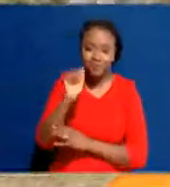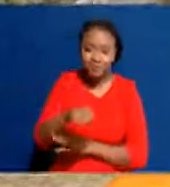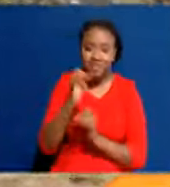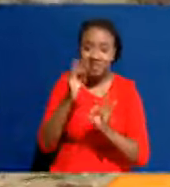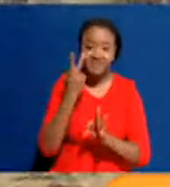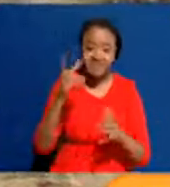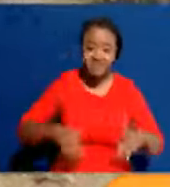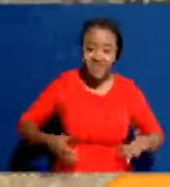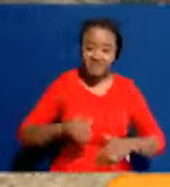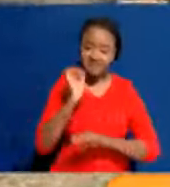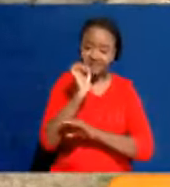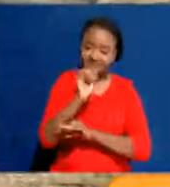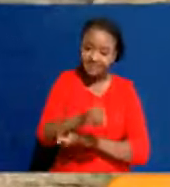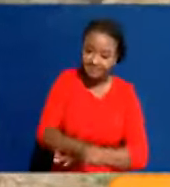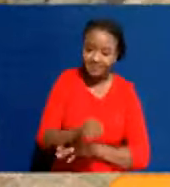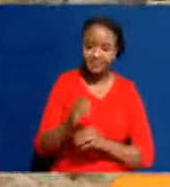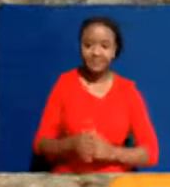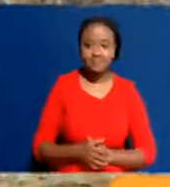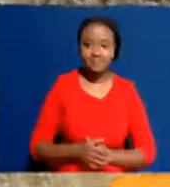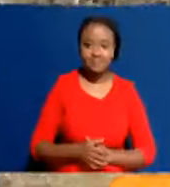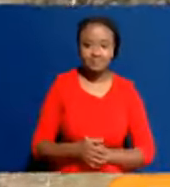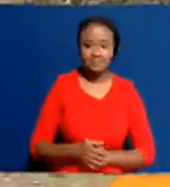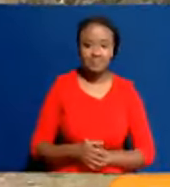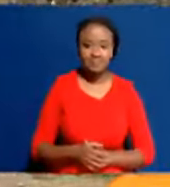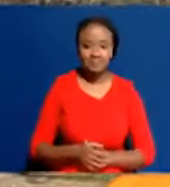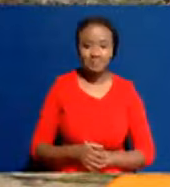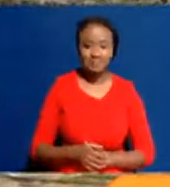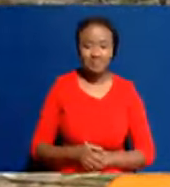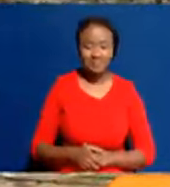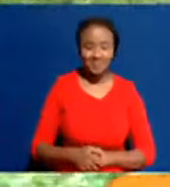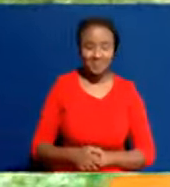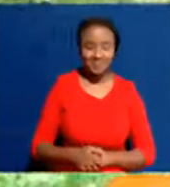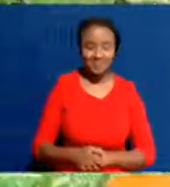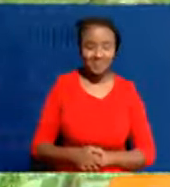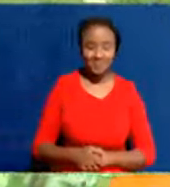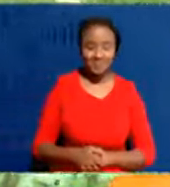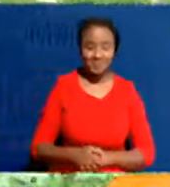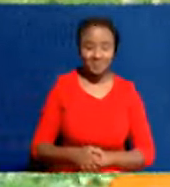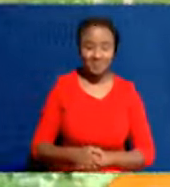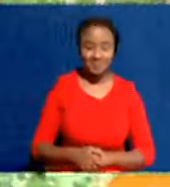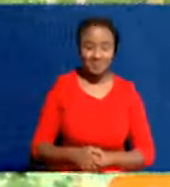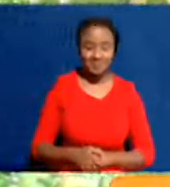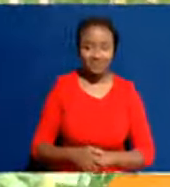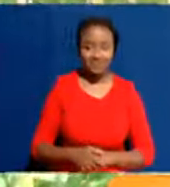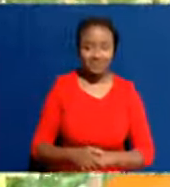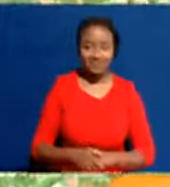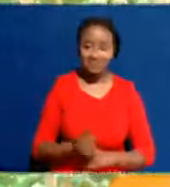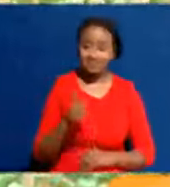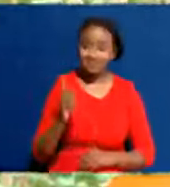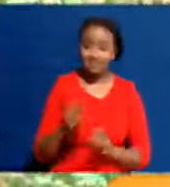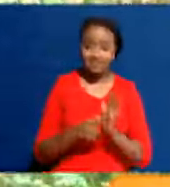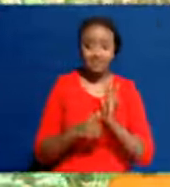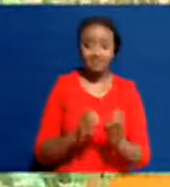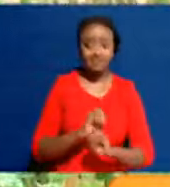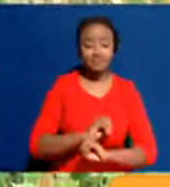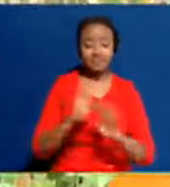tu. The destruction on this farmland is evidence of the escalating human wildlife conflict here